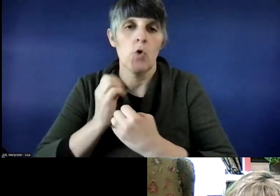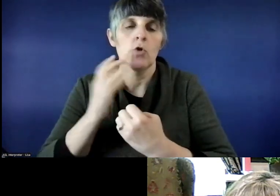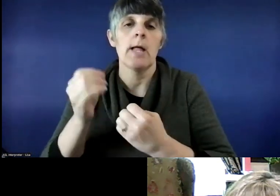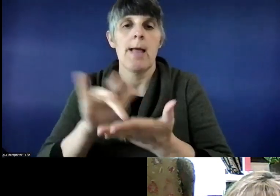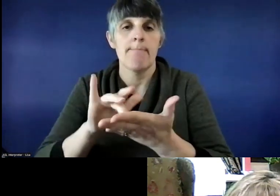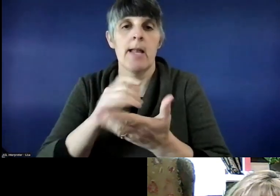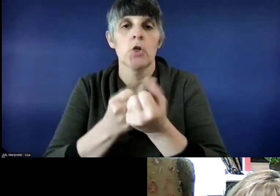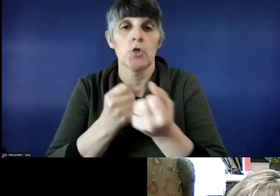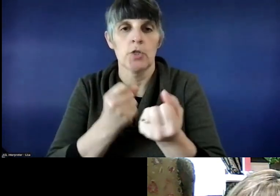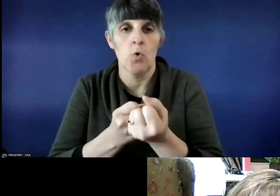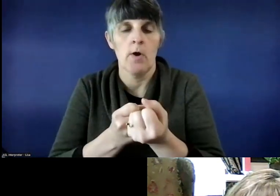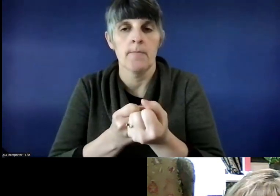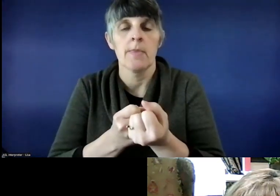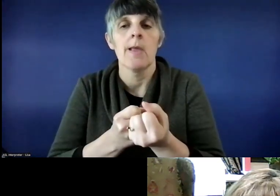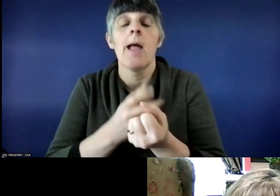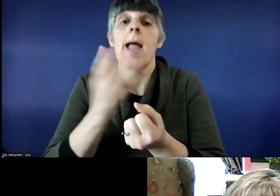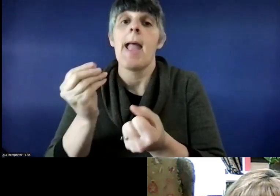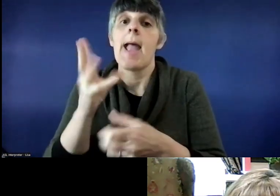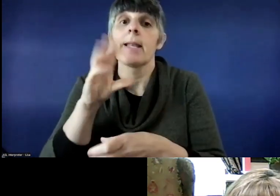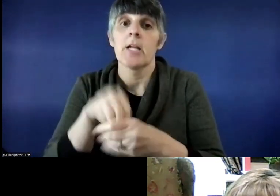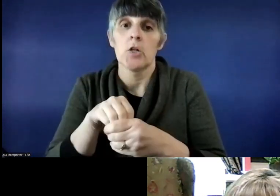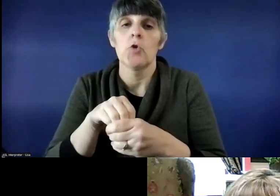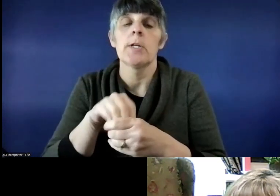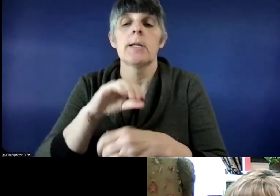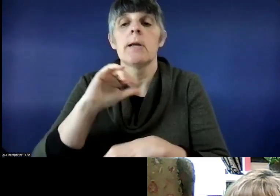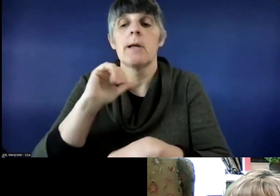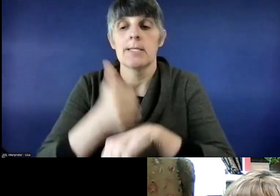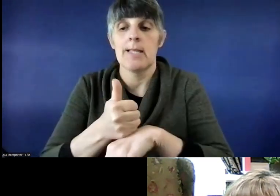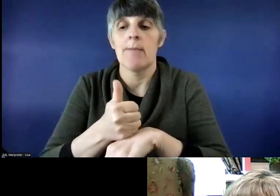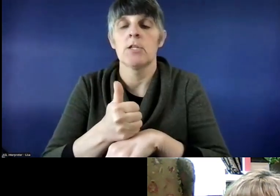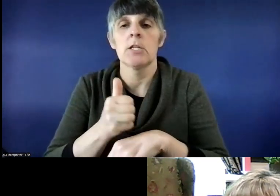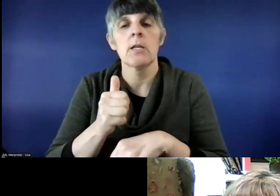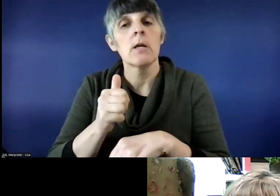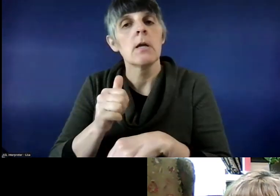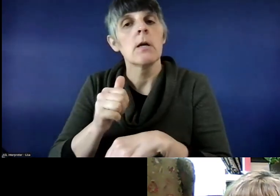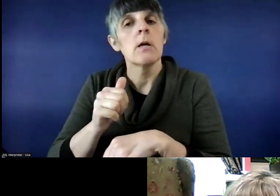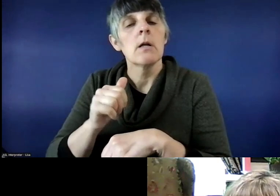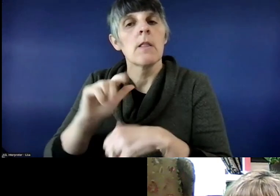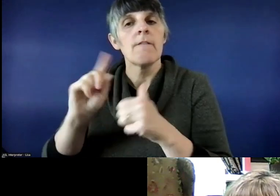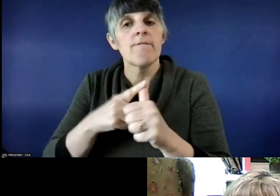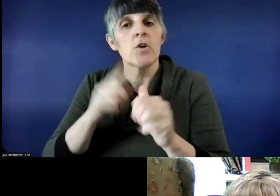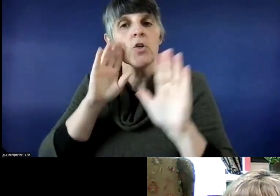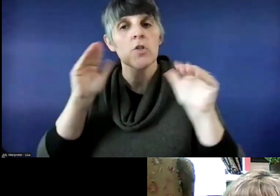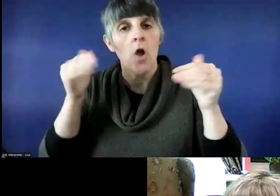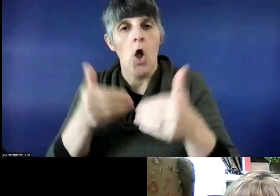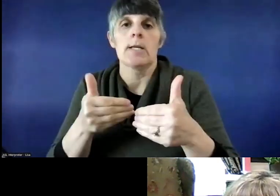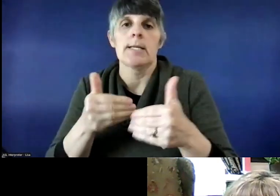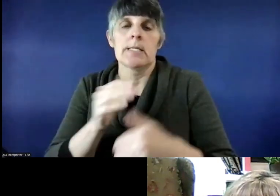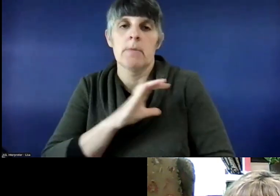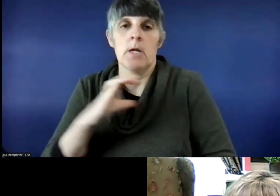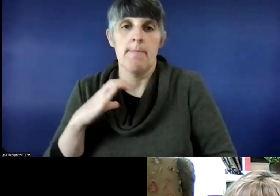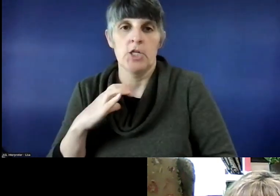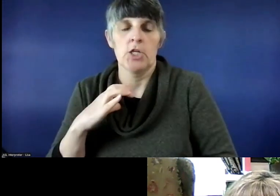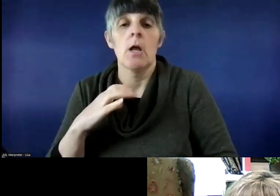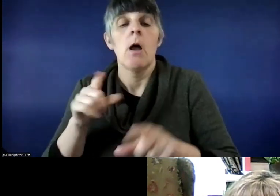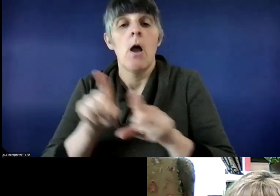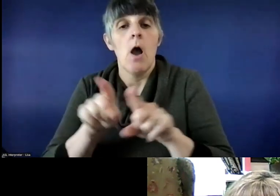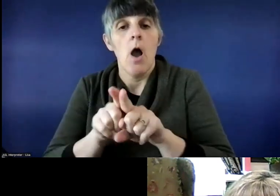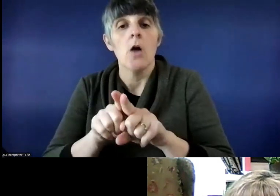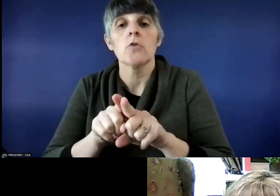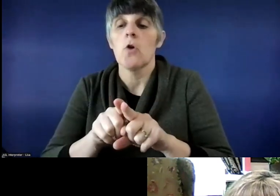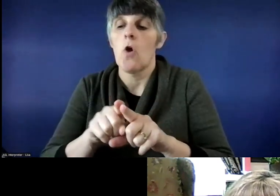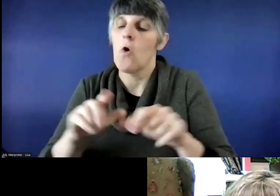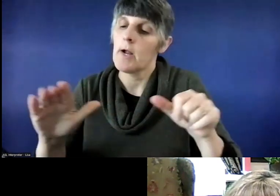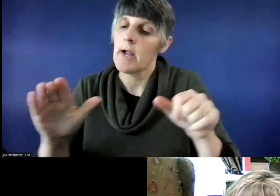medical support, and included establishing and chairing the first Autism Commission, as well as passing